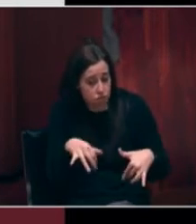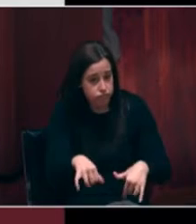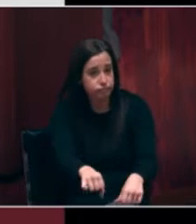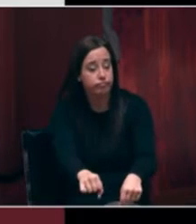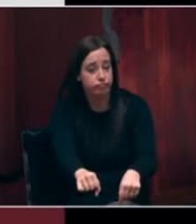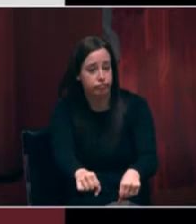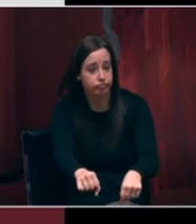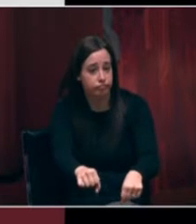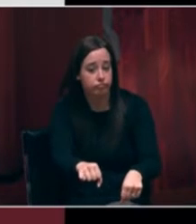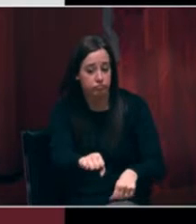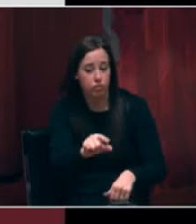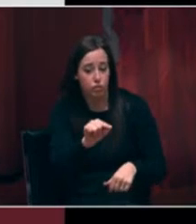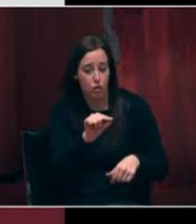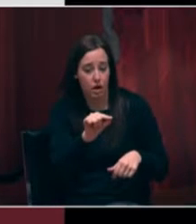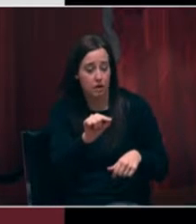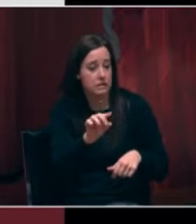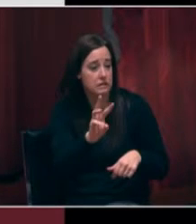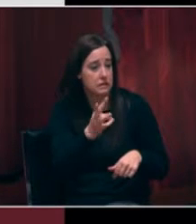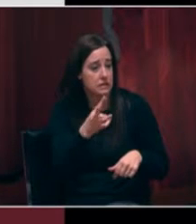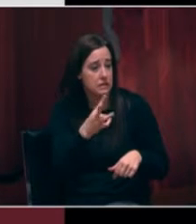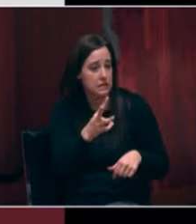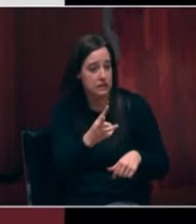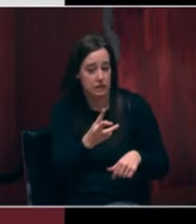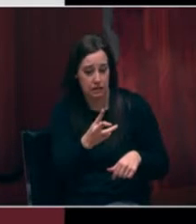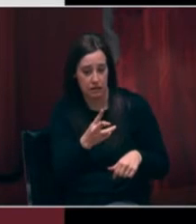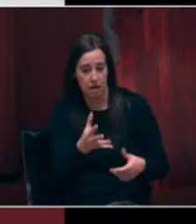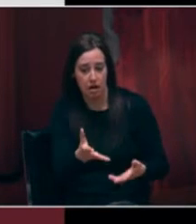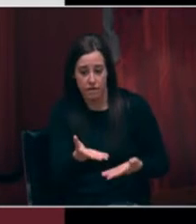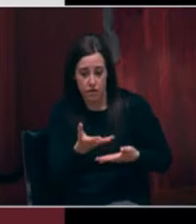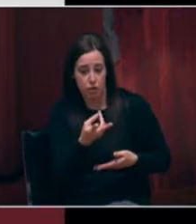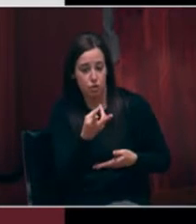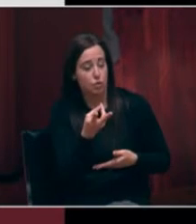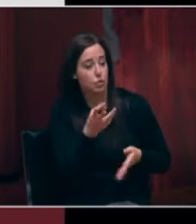in 2016 of two bays out in the Kansas City